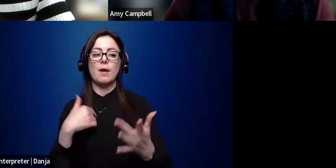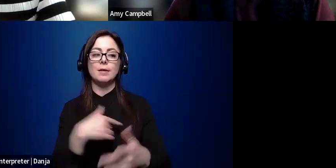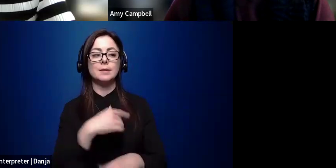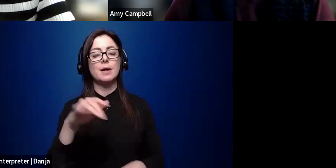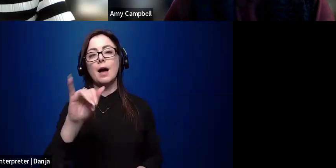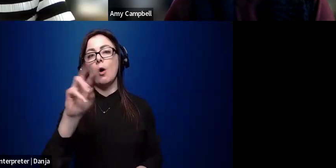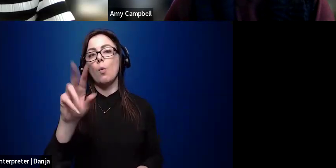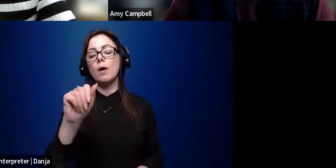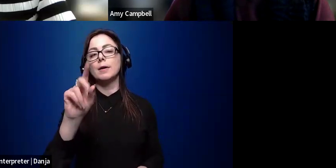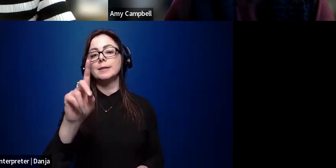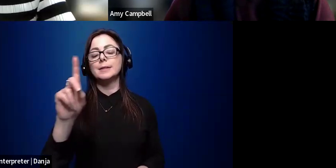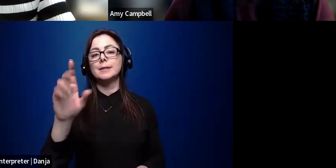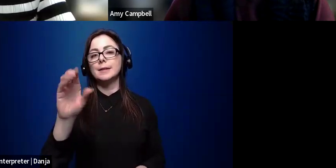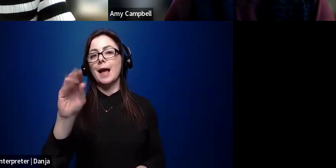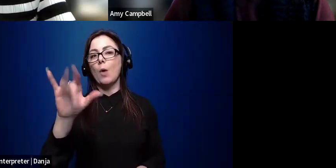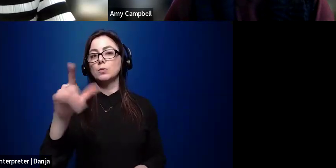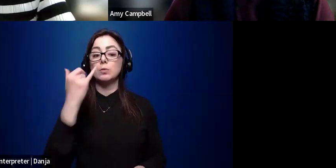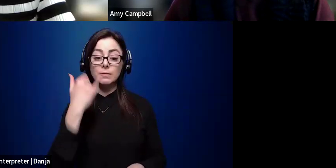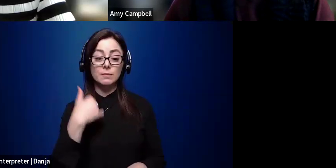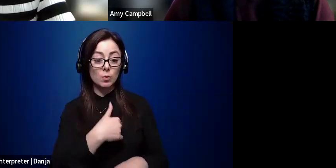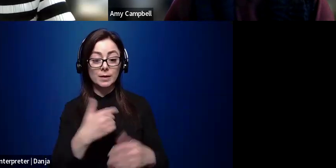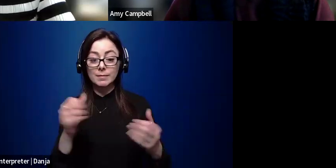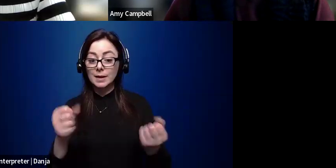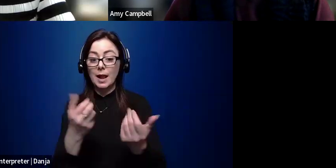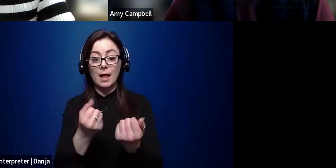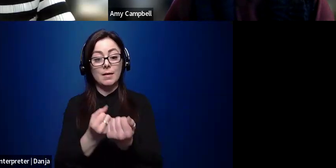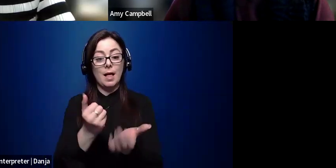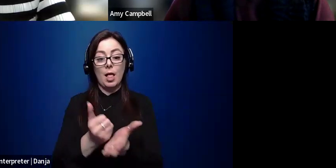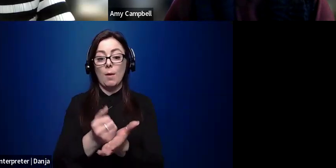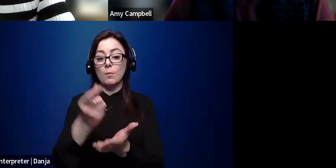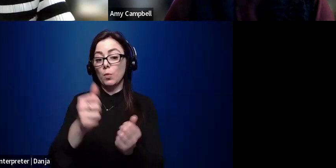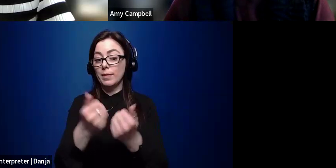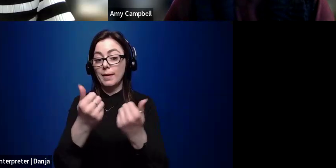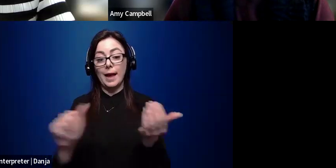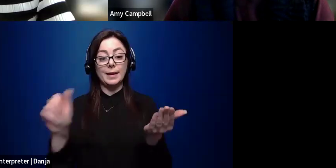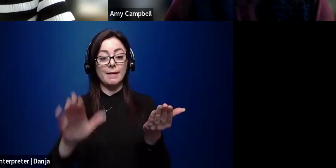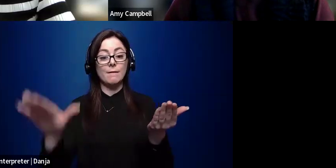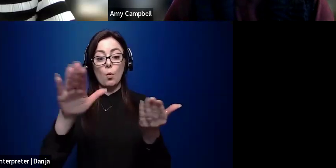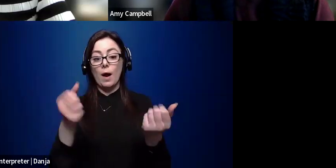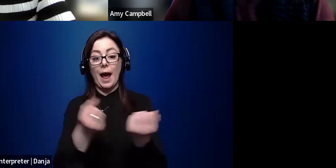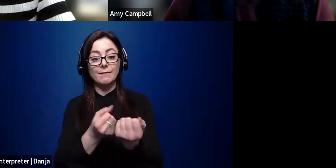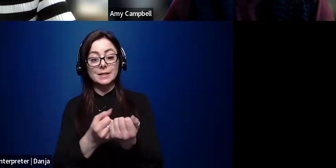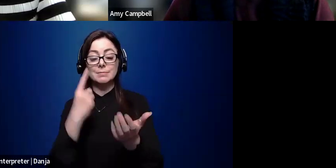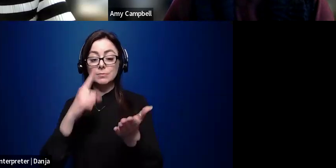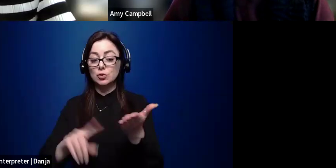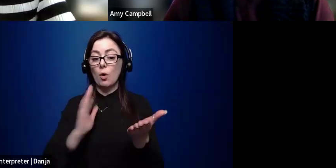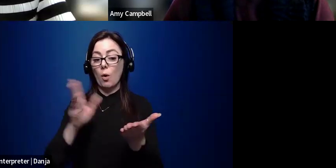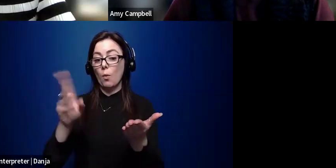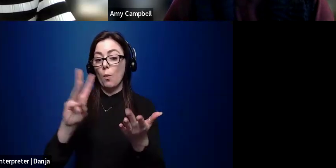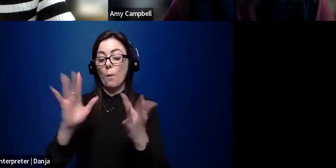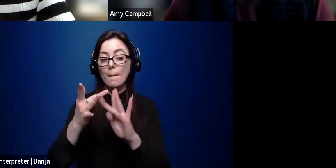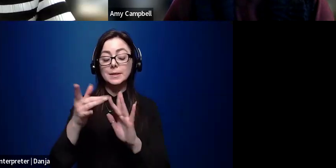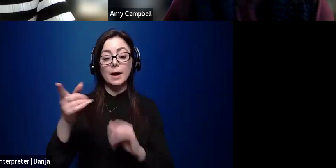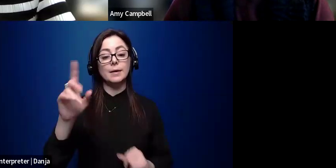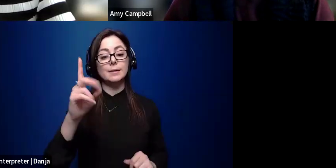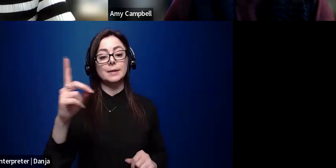Council if we can help you with any of your advocacy. Check out our website,